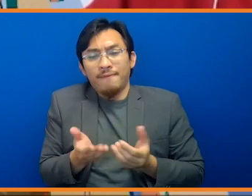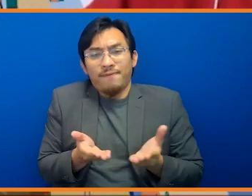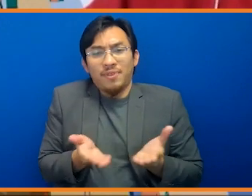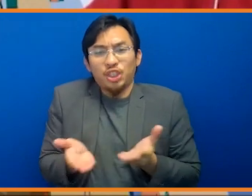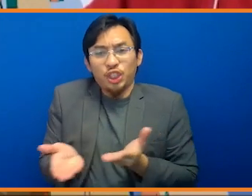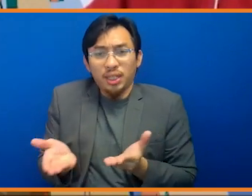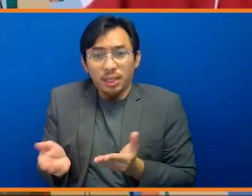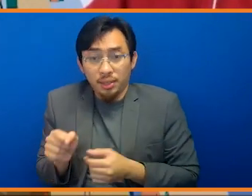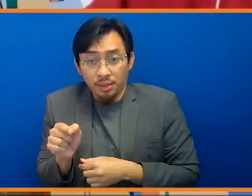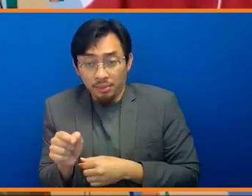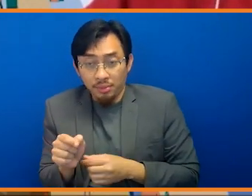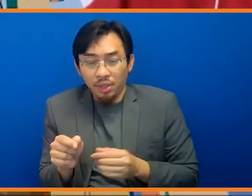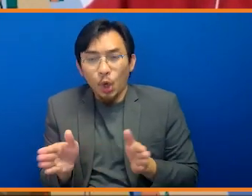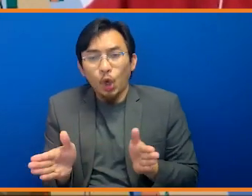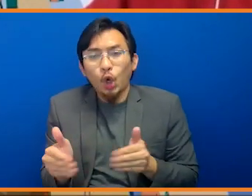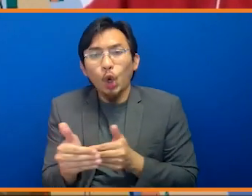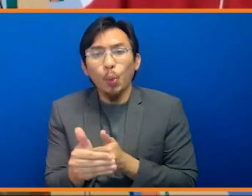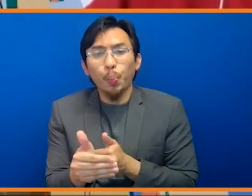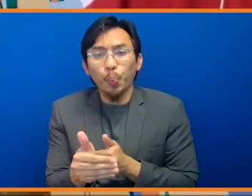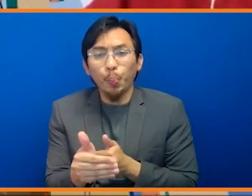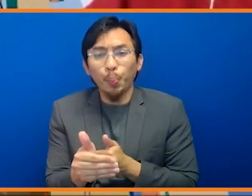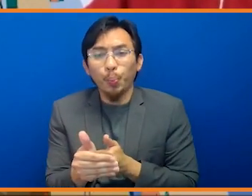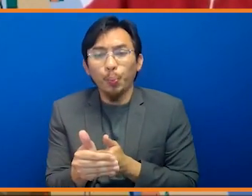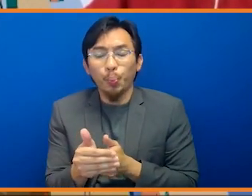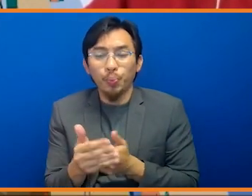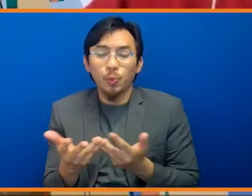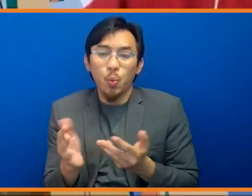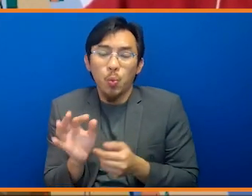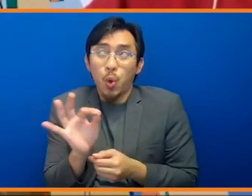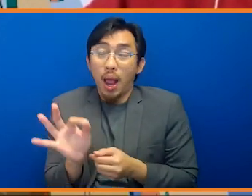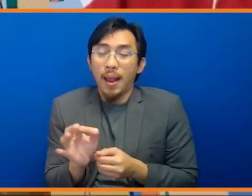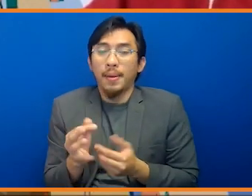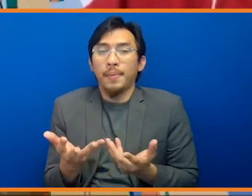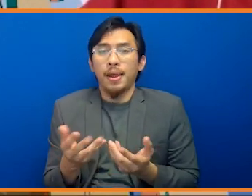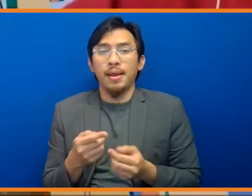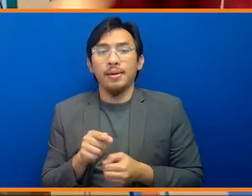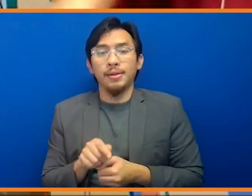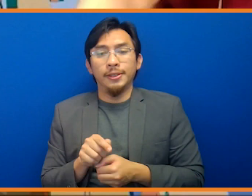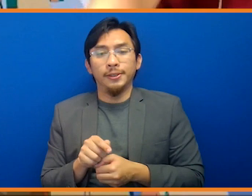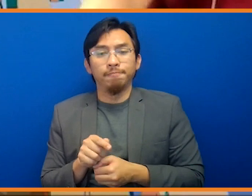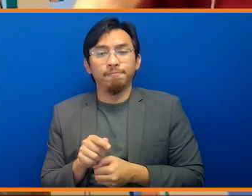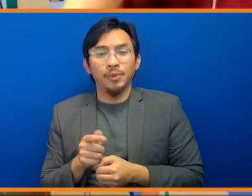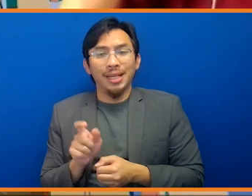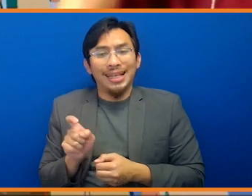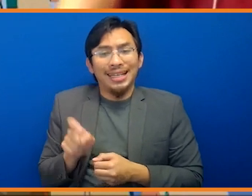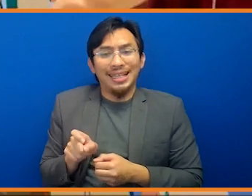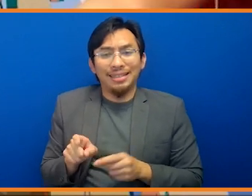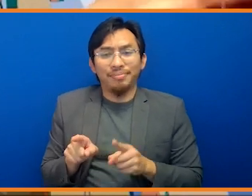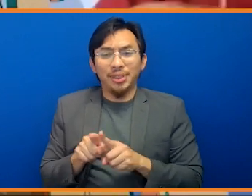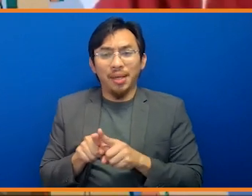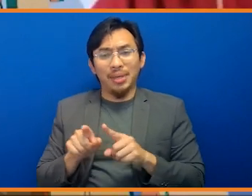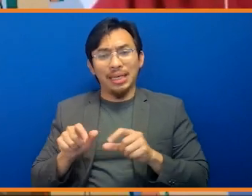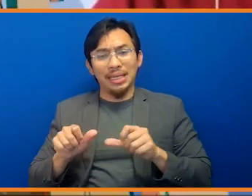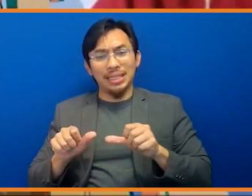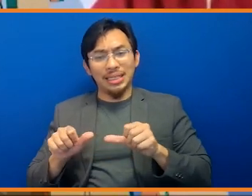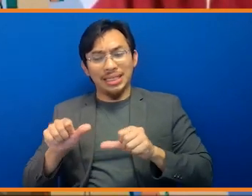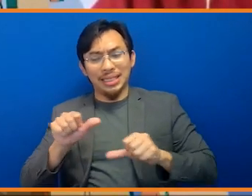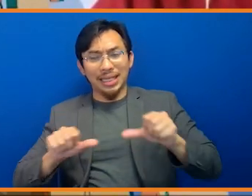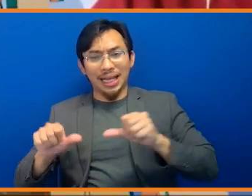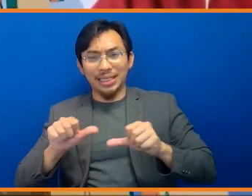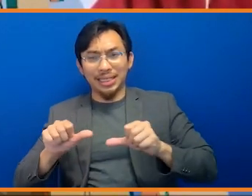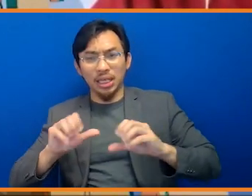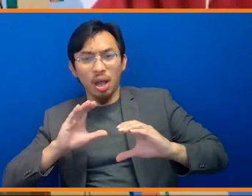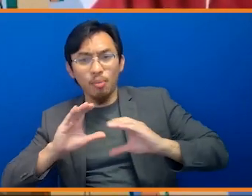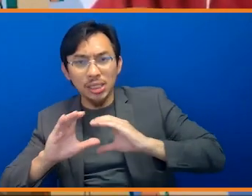So there is a room for why we need science communicator.